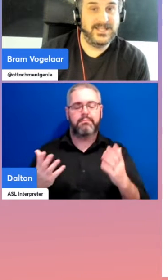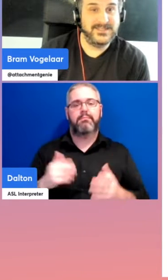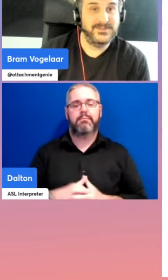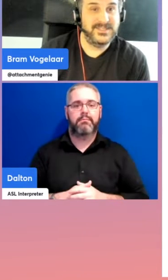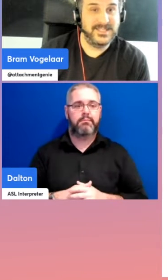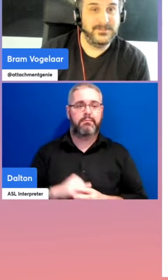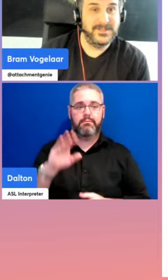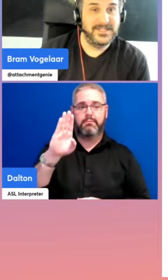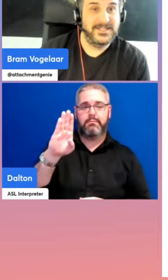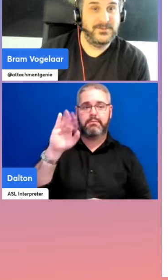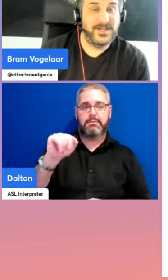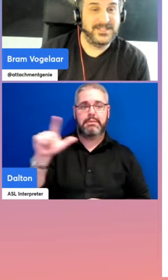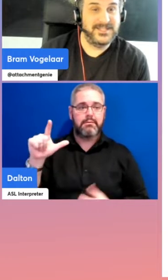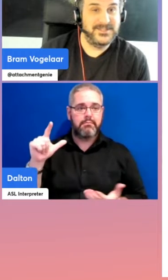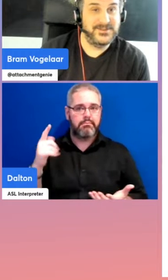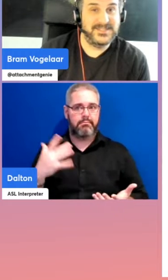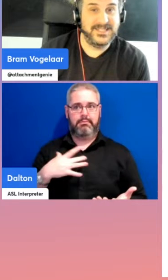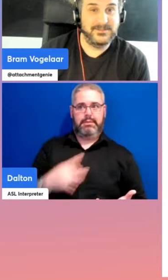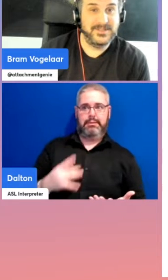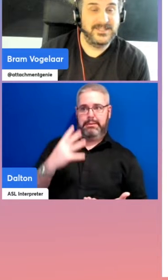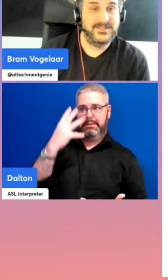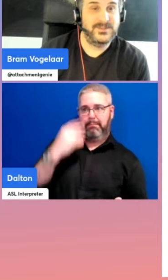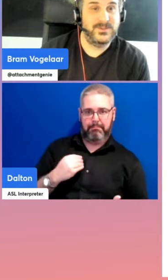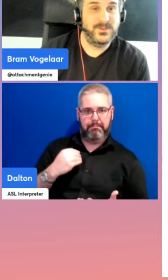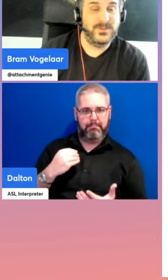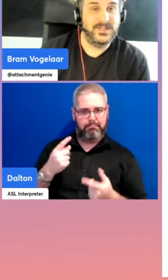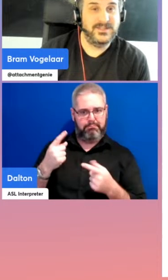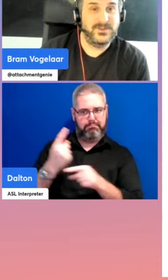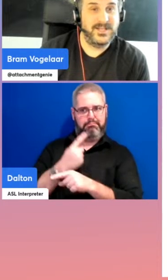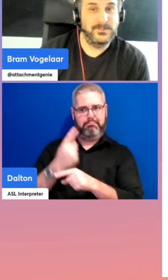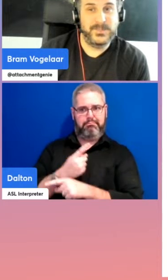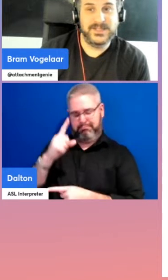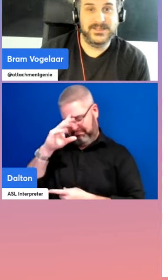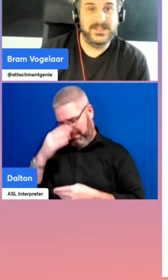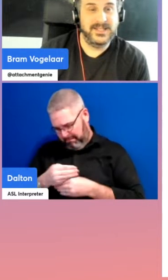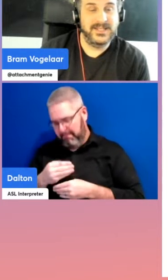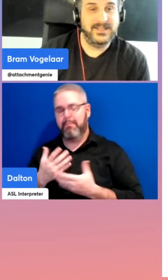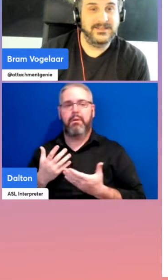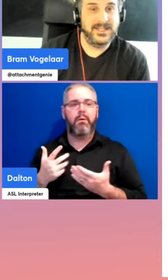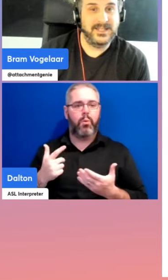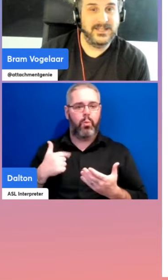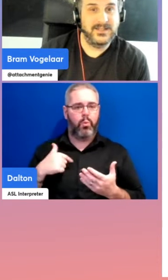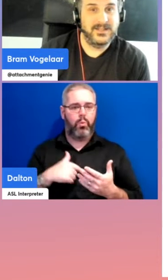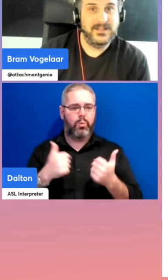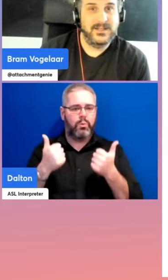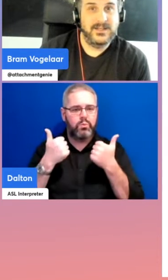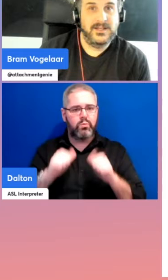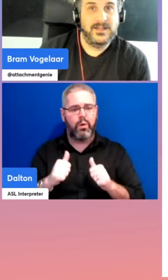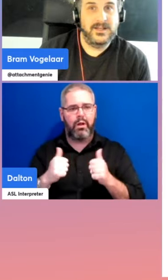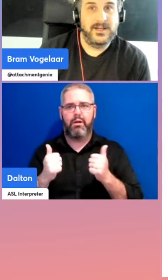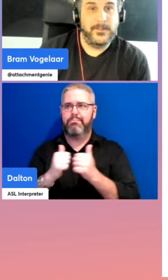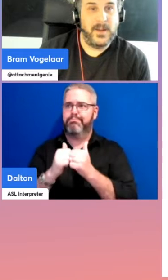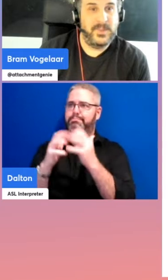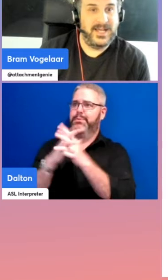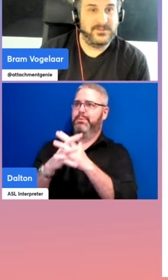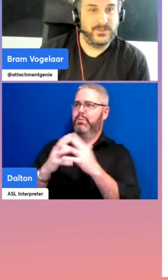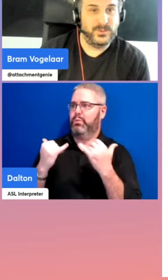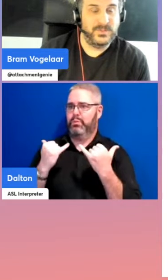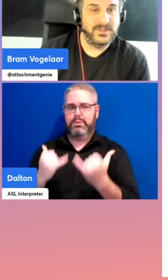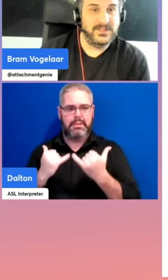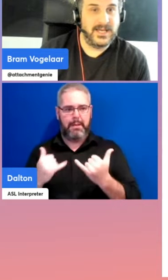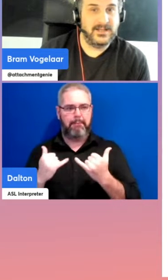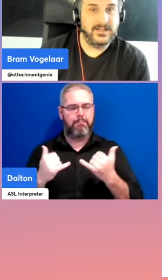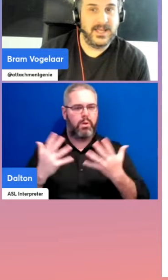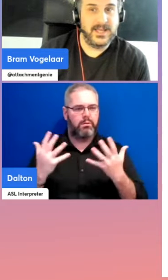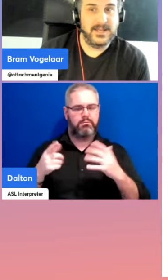Bill likes to sleep when he should sleep. So what we try and build today is a